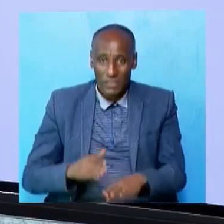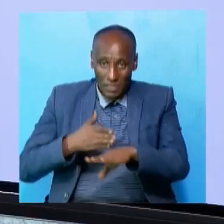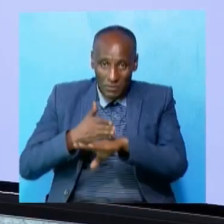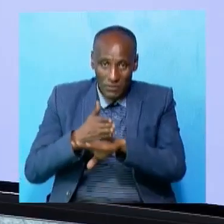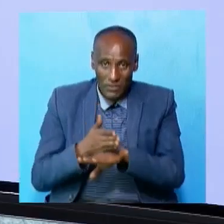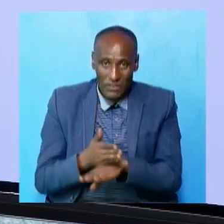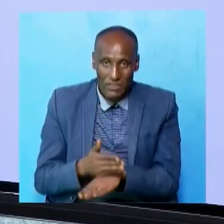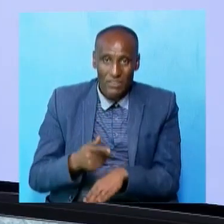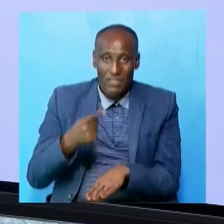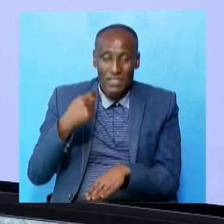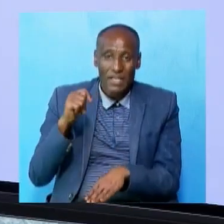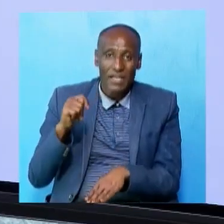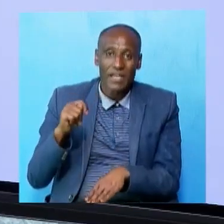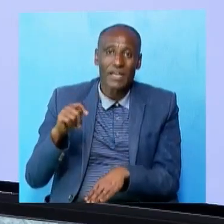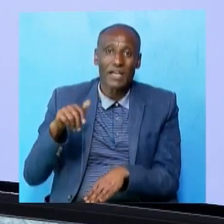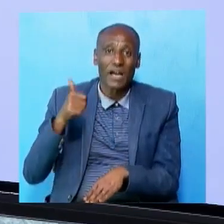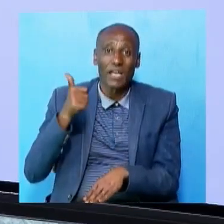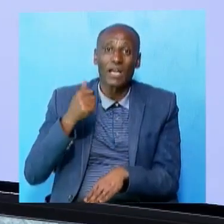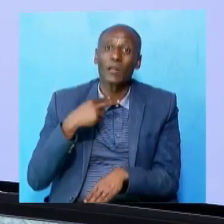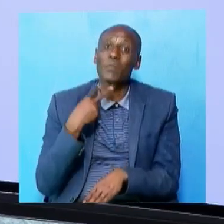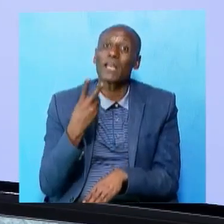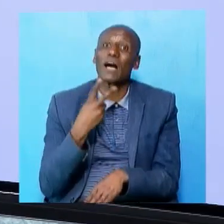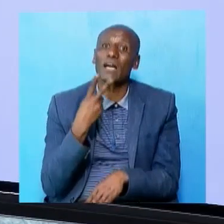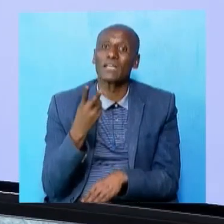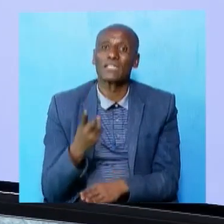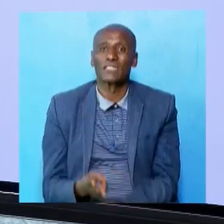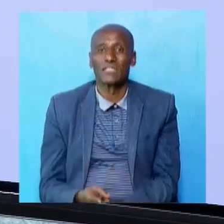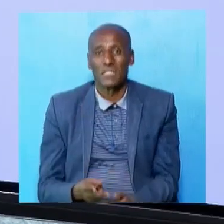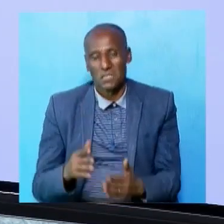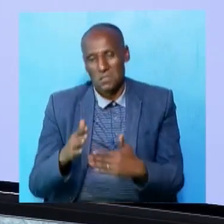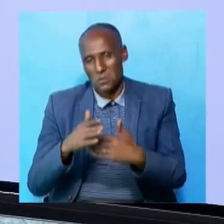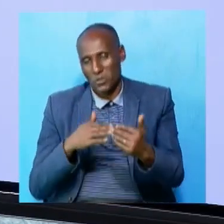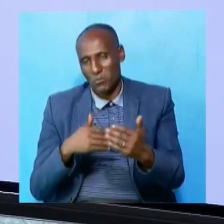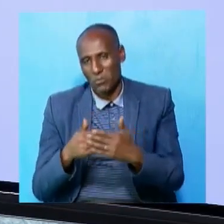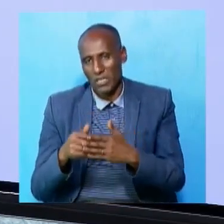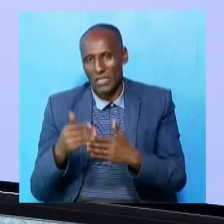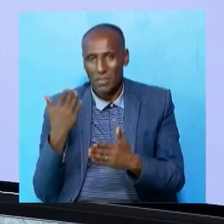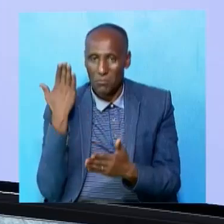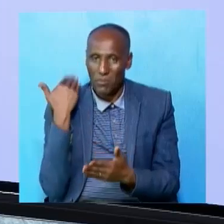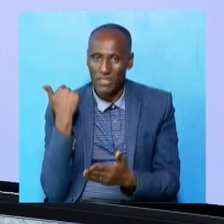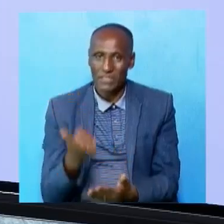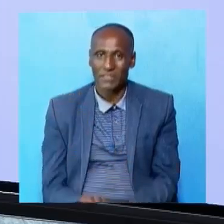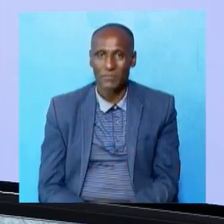is what? The alarm rang. Simple, past. Good.